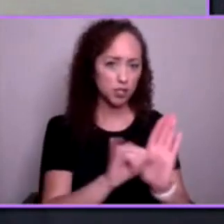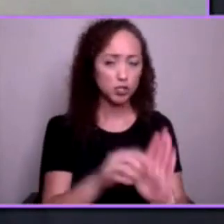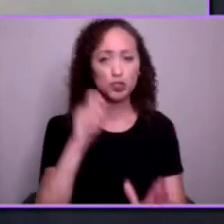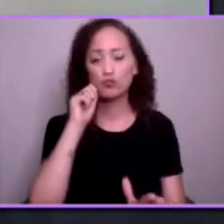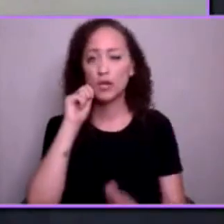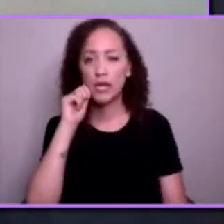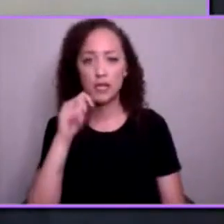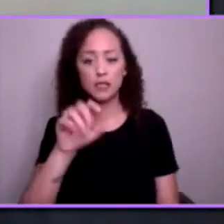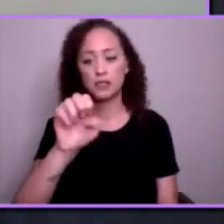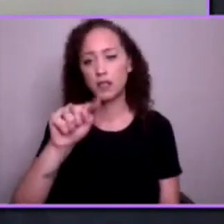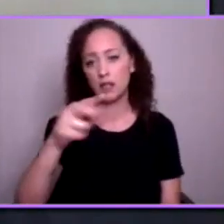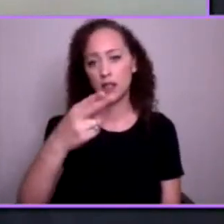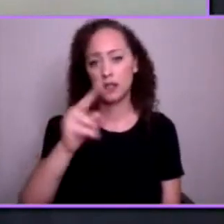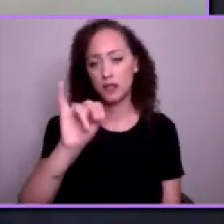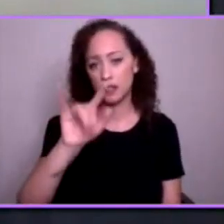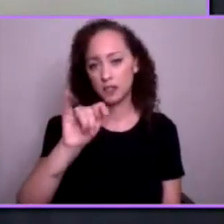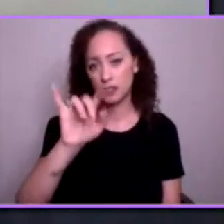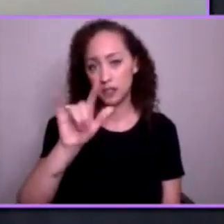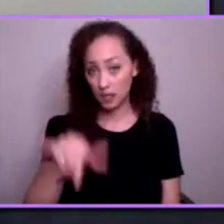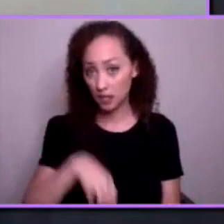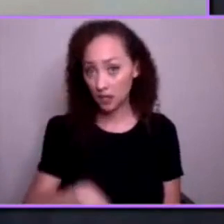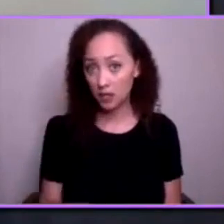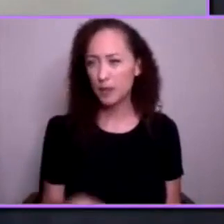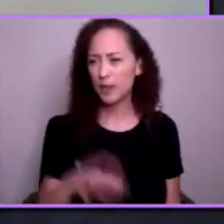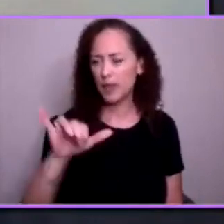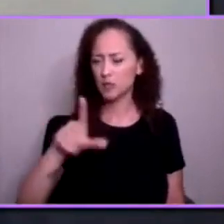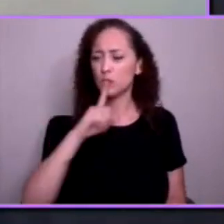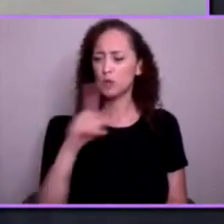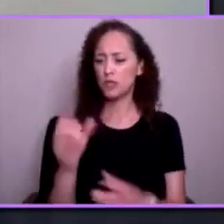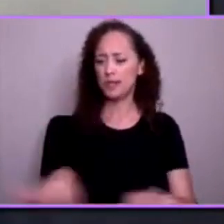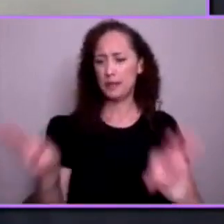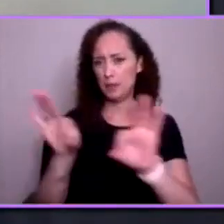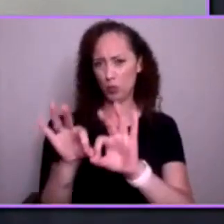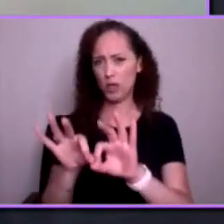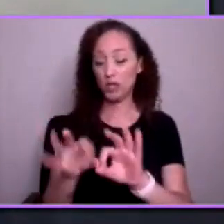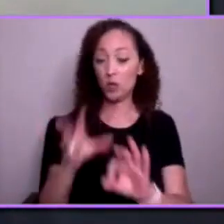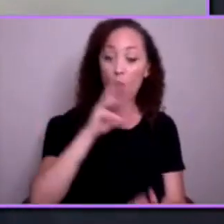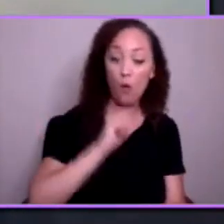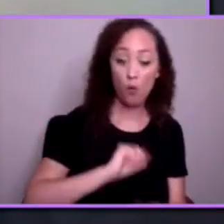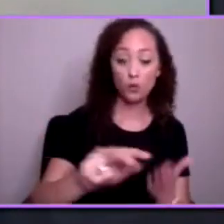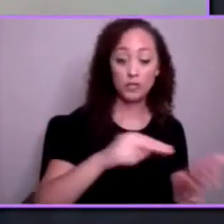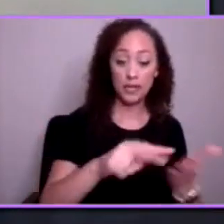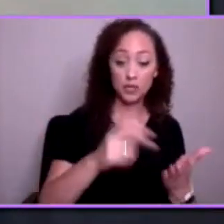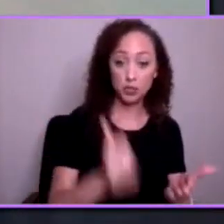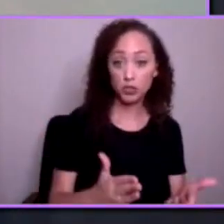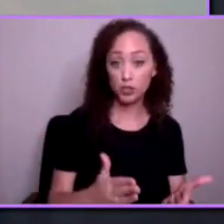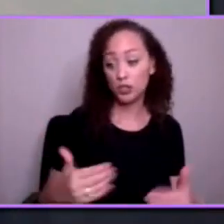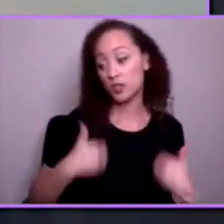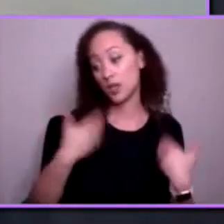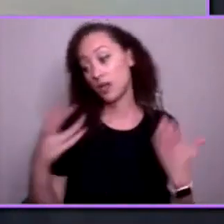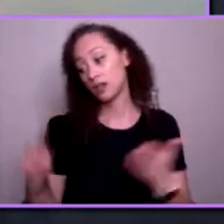differences. I think that's also an important piece. There are older dancers, there are younger dancers. We have a